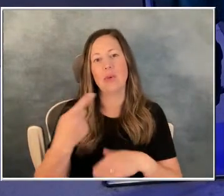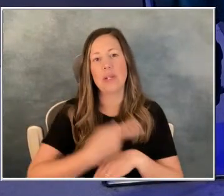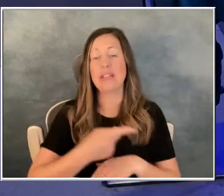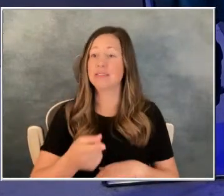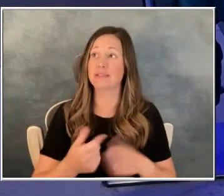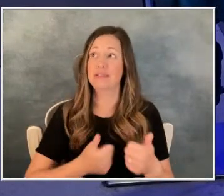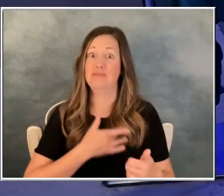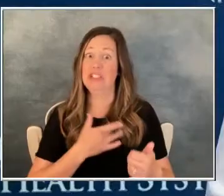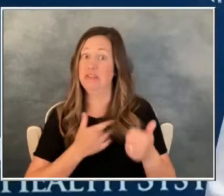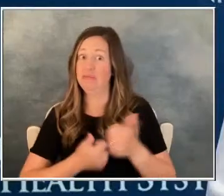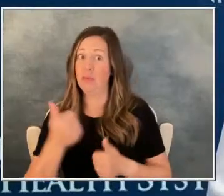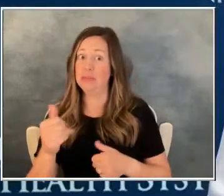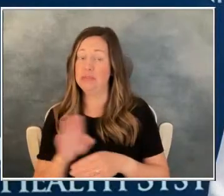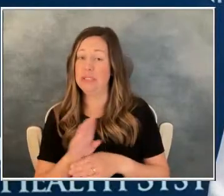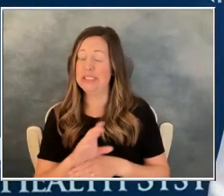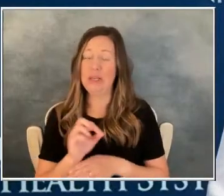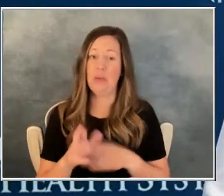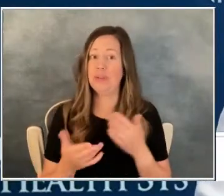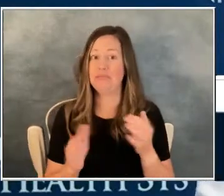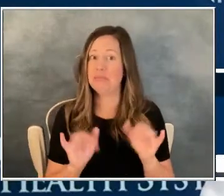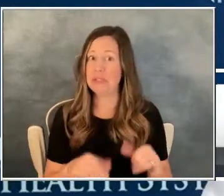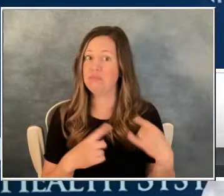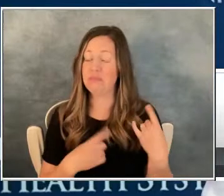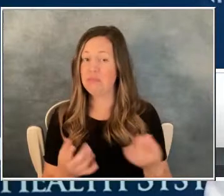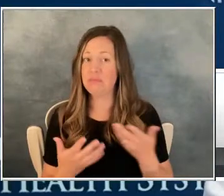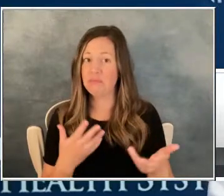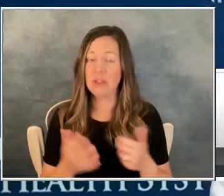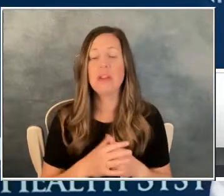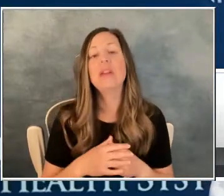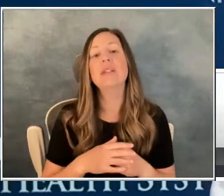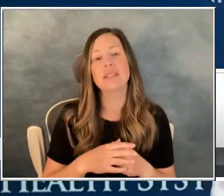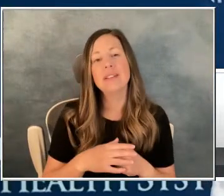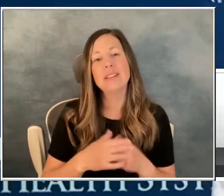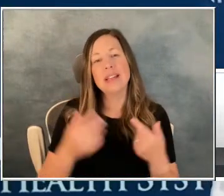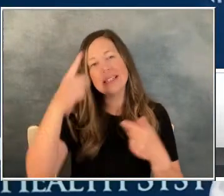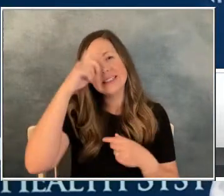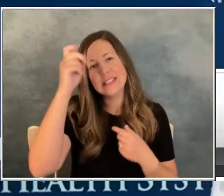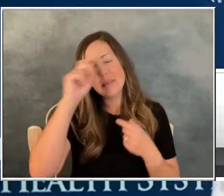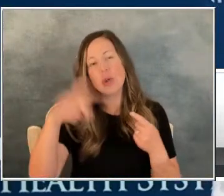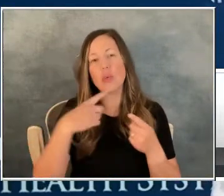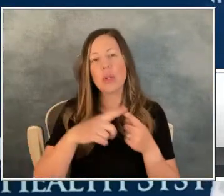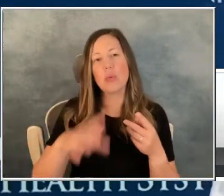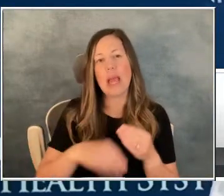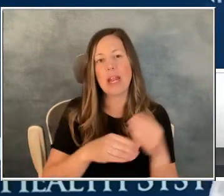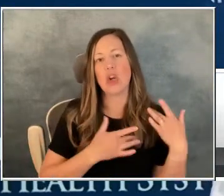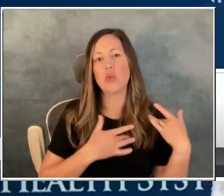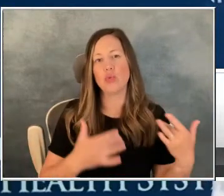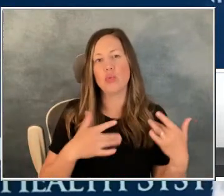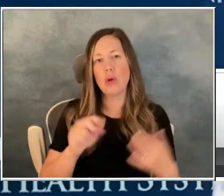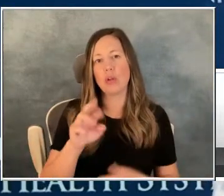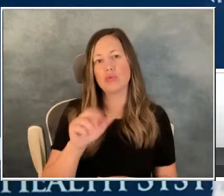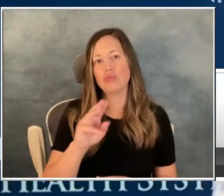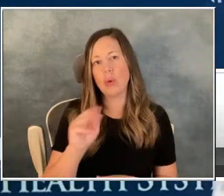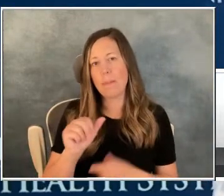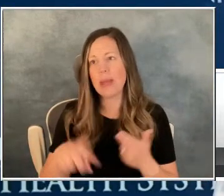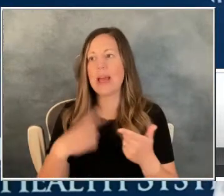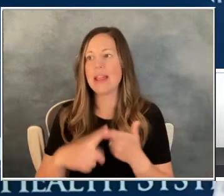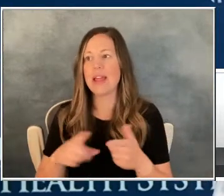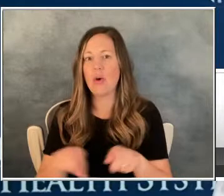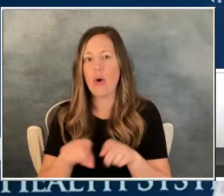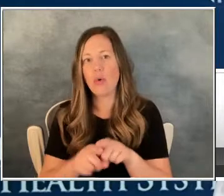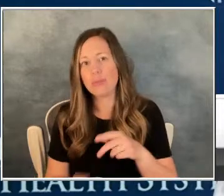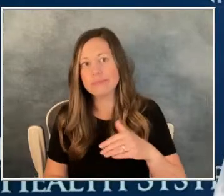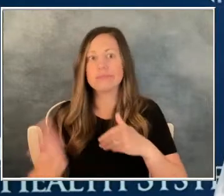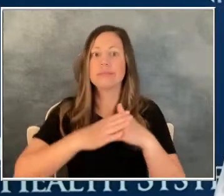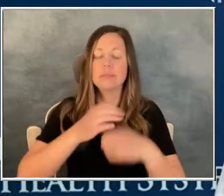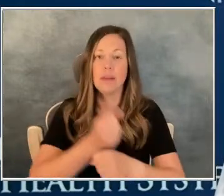the year? During the summer, when you add on the usual traumas that we have this time of year, this definitely is probably our busiest time over the